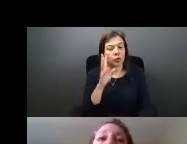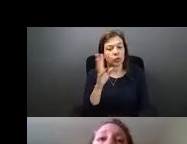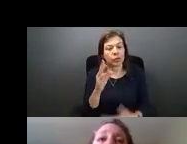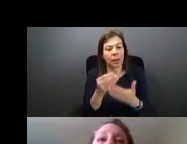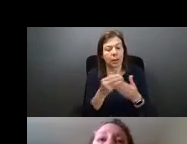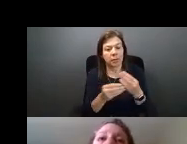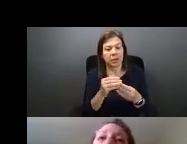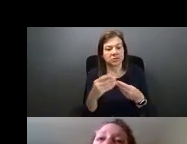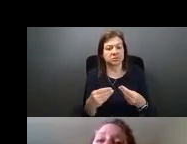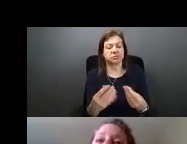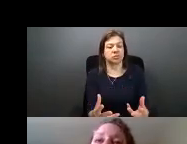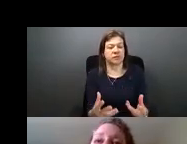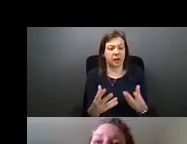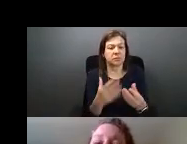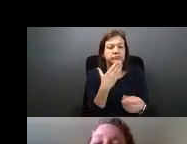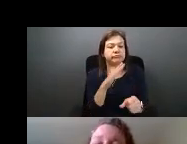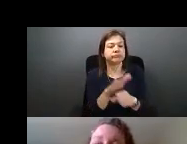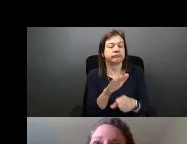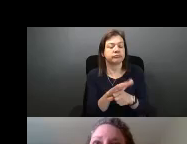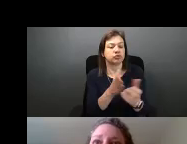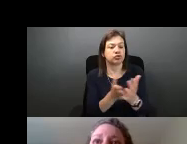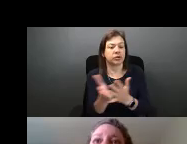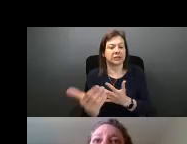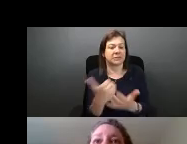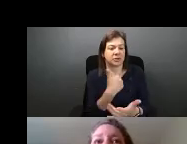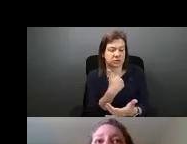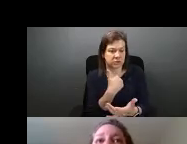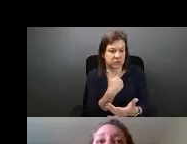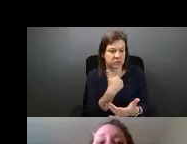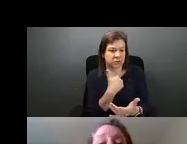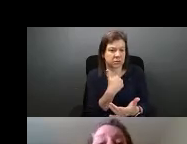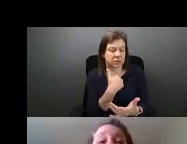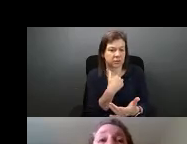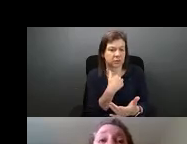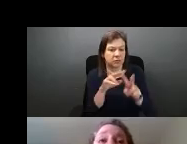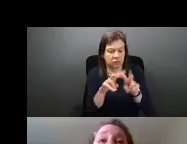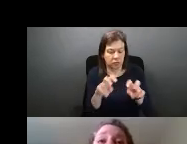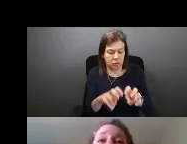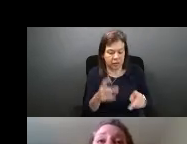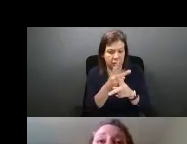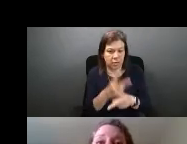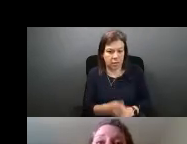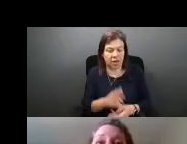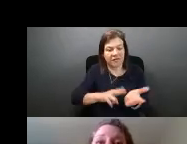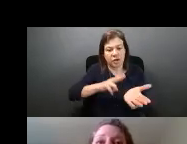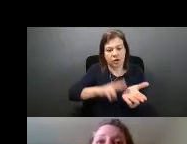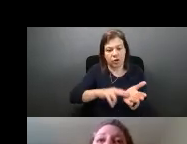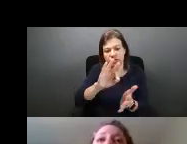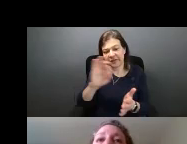that provides us with sufficient transparency into the calculation of the contract